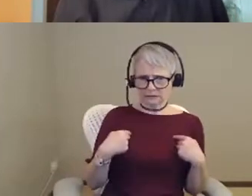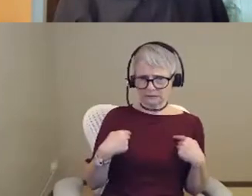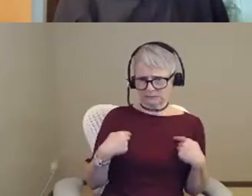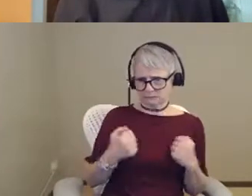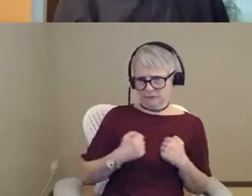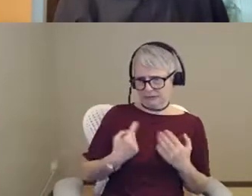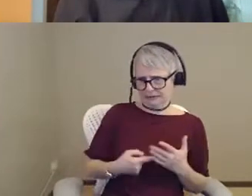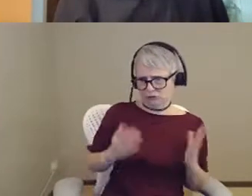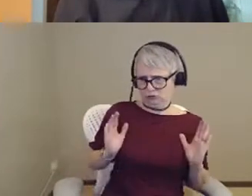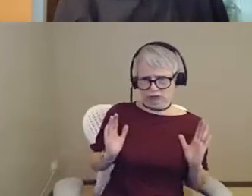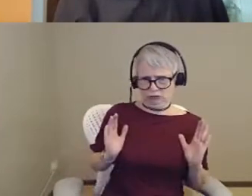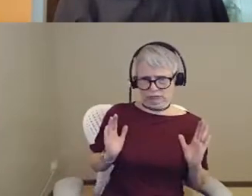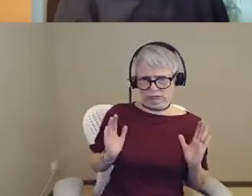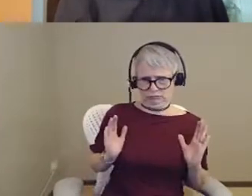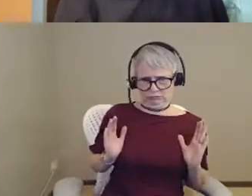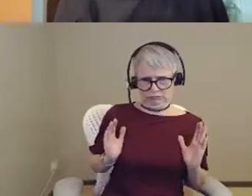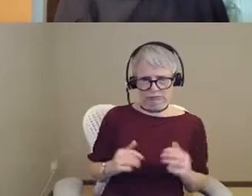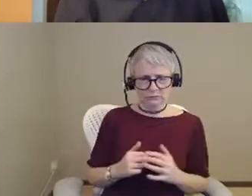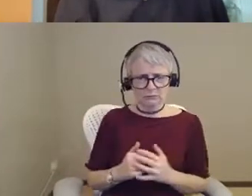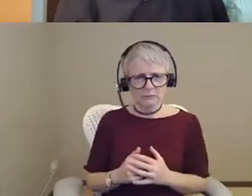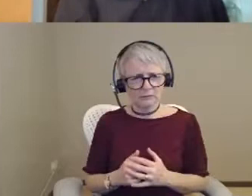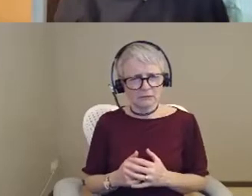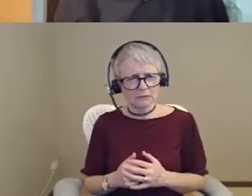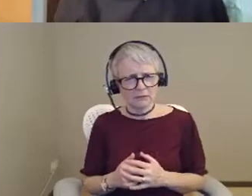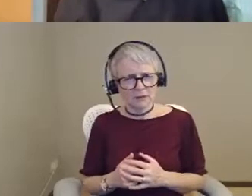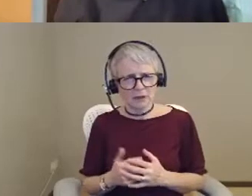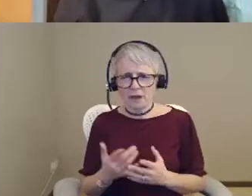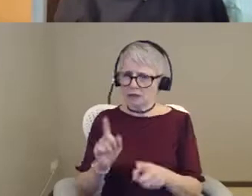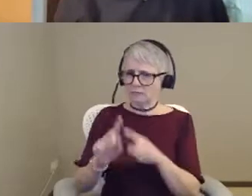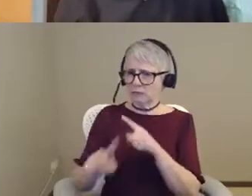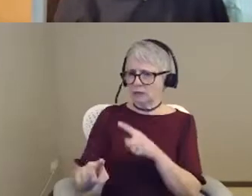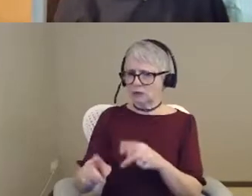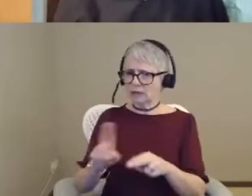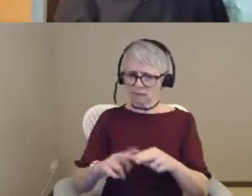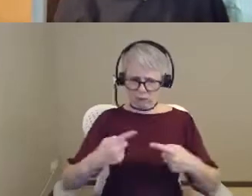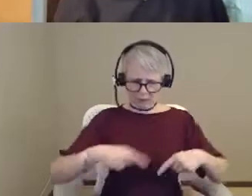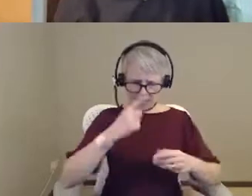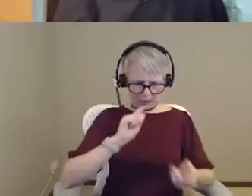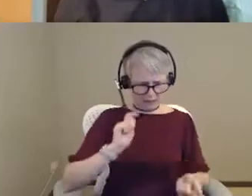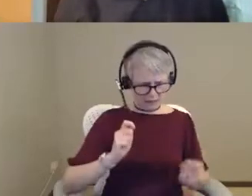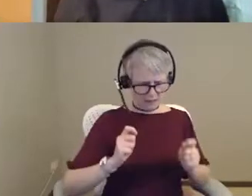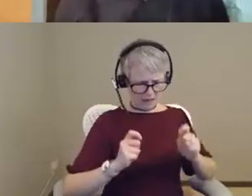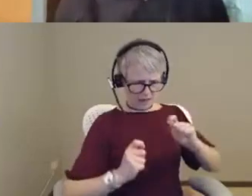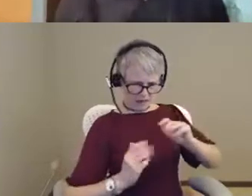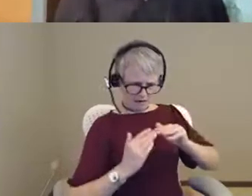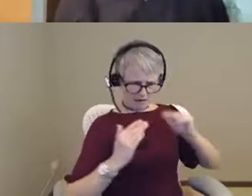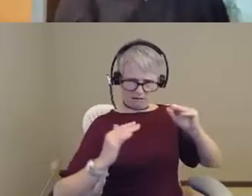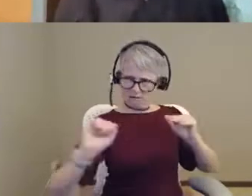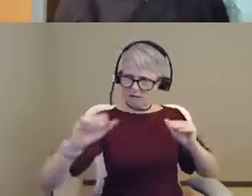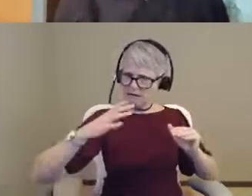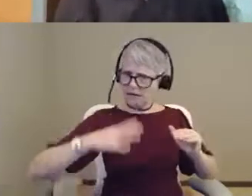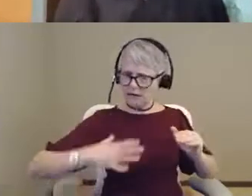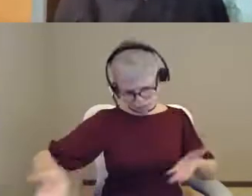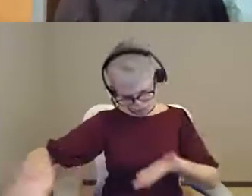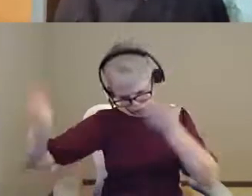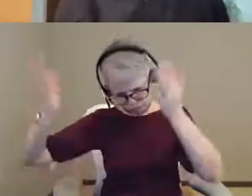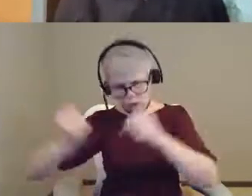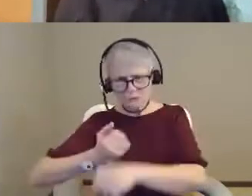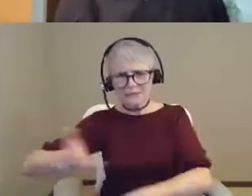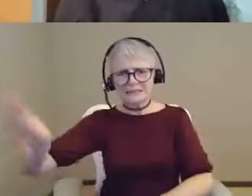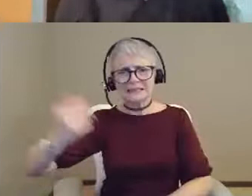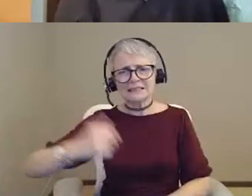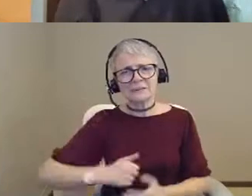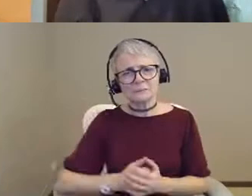and cannot accomplish in their lifetime, especially with some reasonable accommodation? So what we